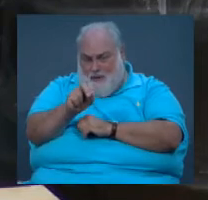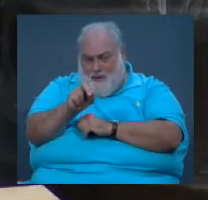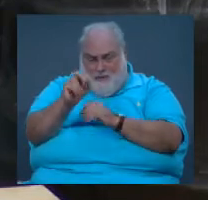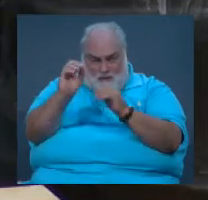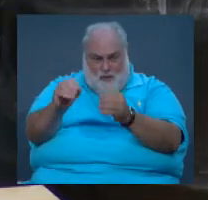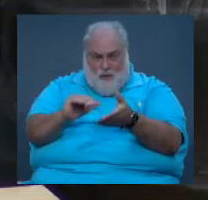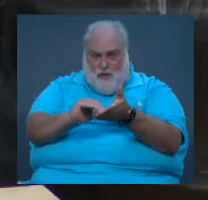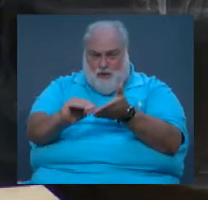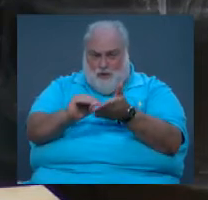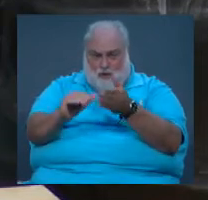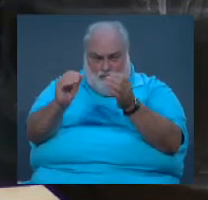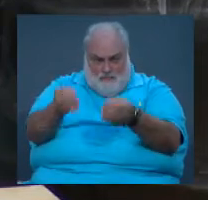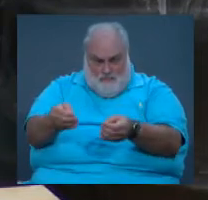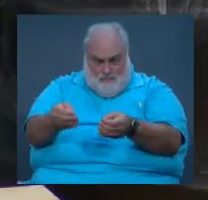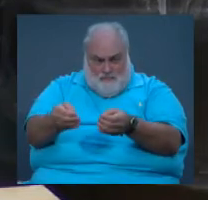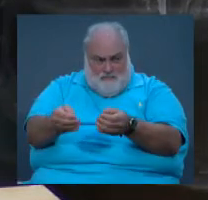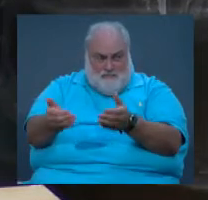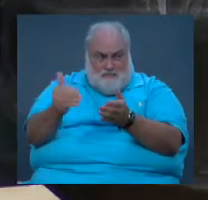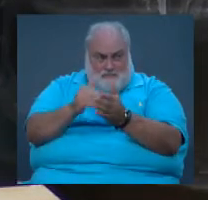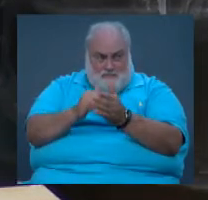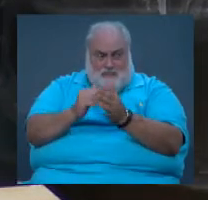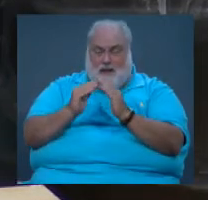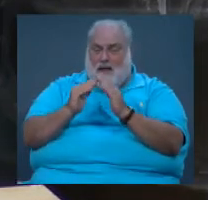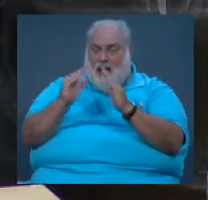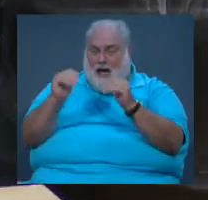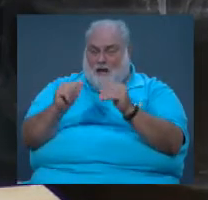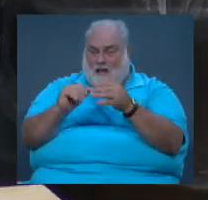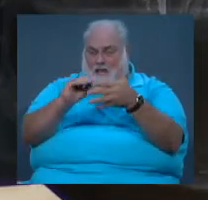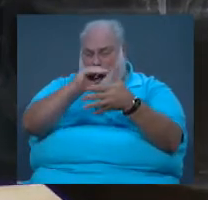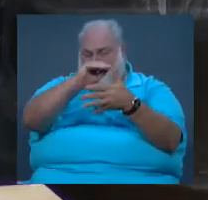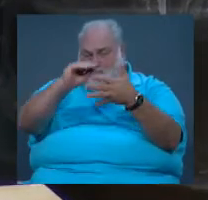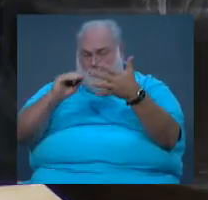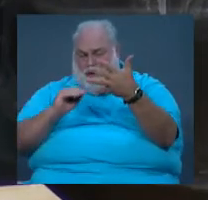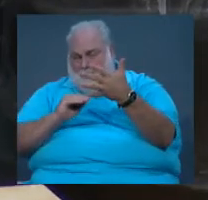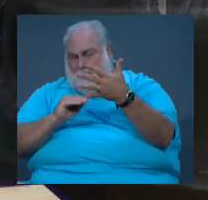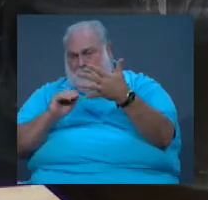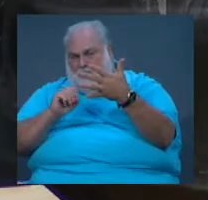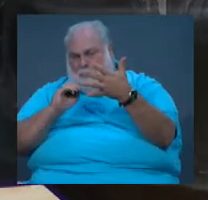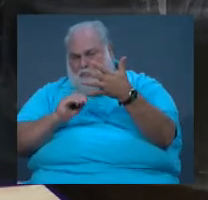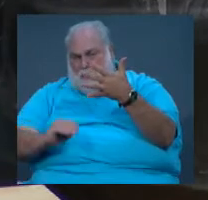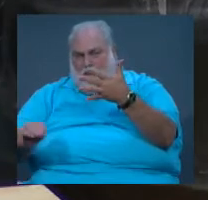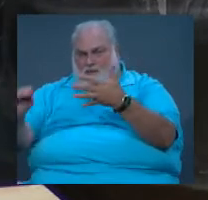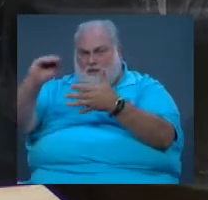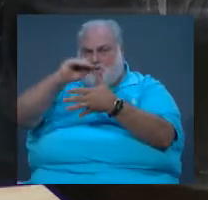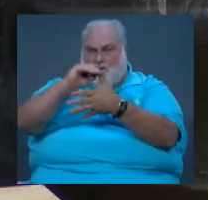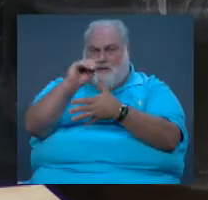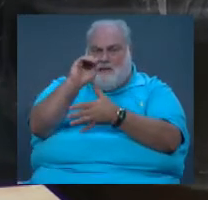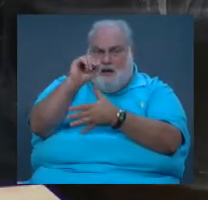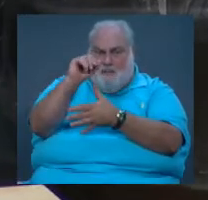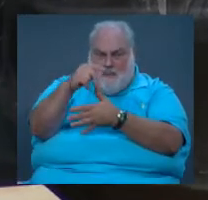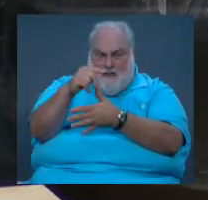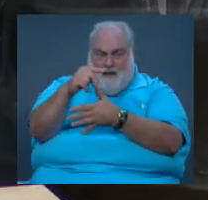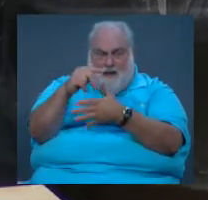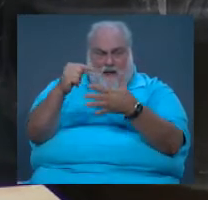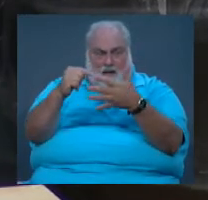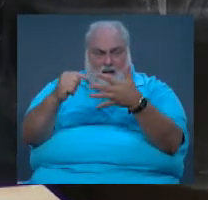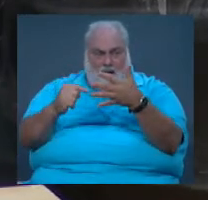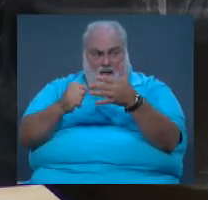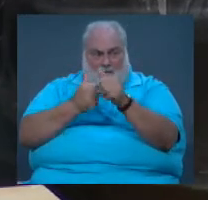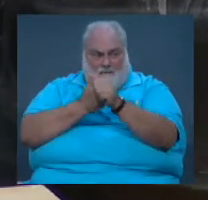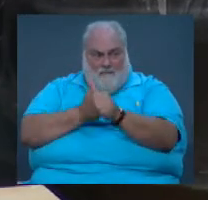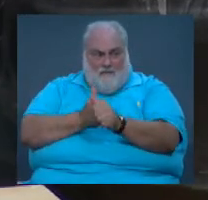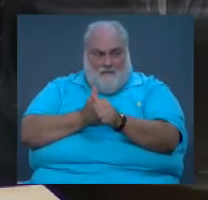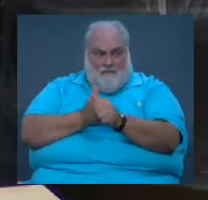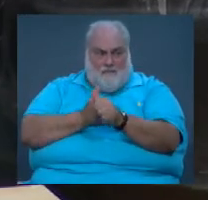no excuse. Again, housing is at the bottom of this list. Let's move it to the top. And all this other stuff fall under